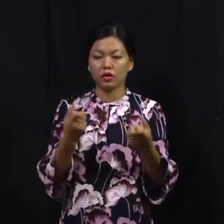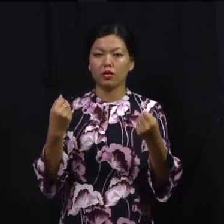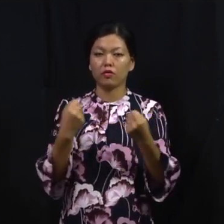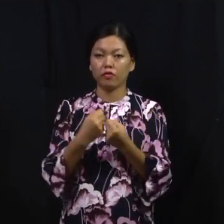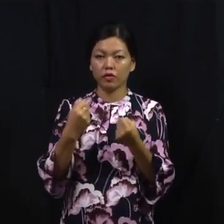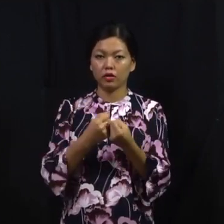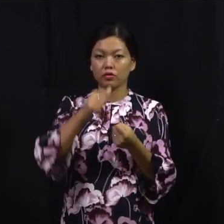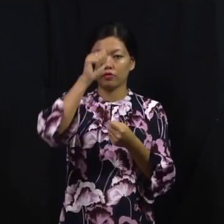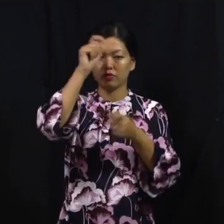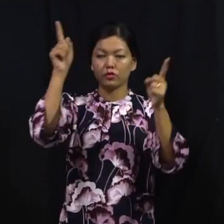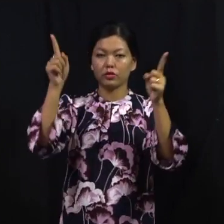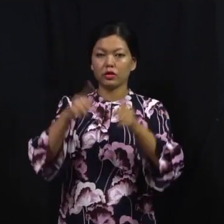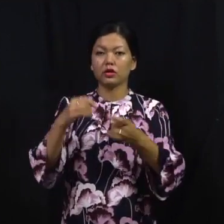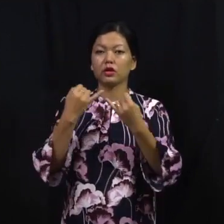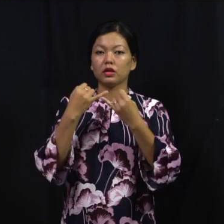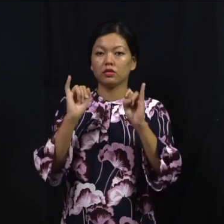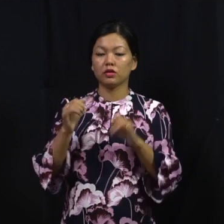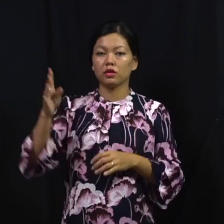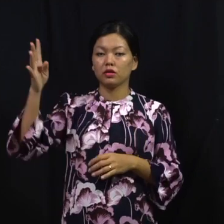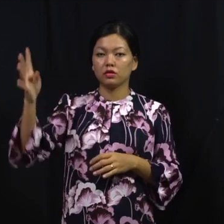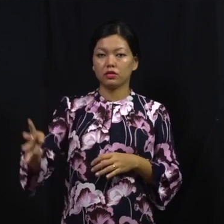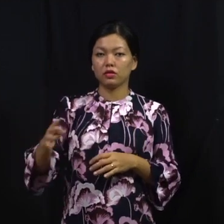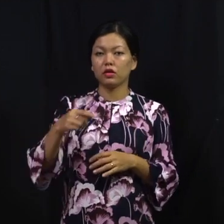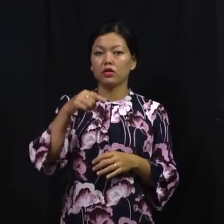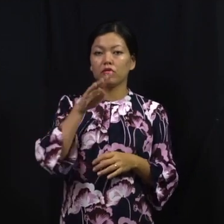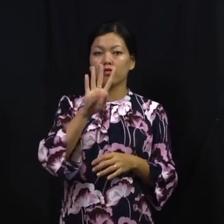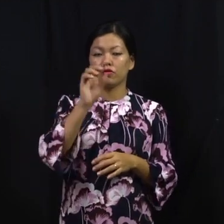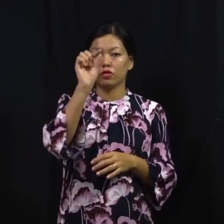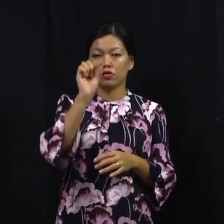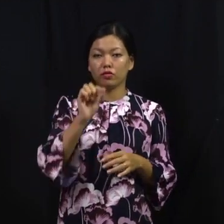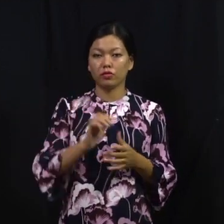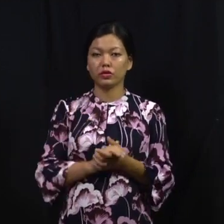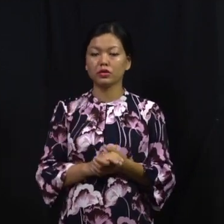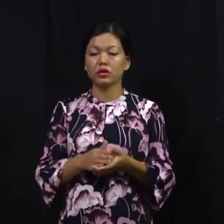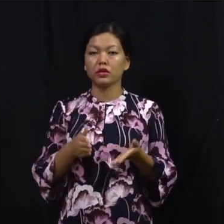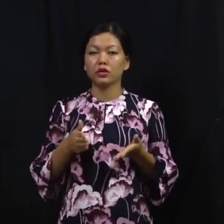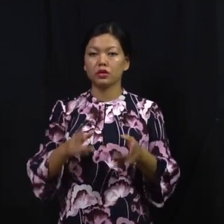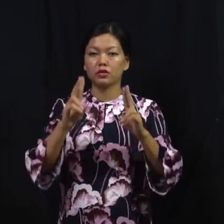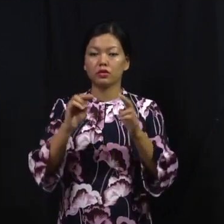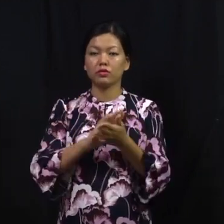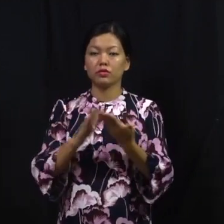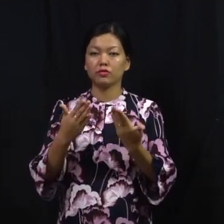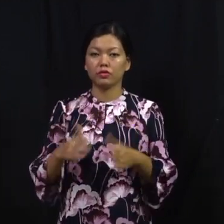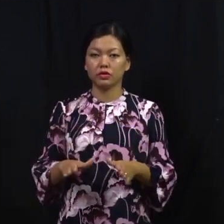4 features under the national self-determination. Okay, with this we end this topic.